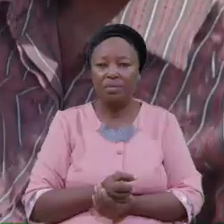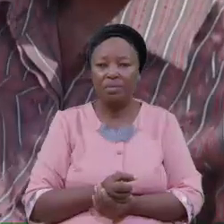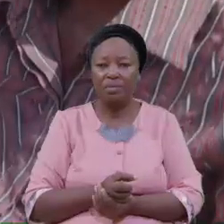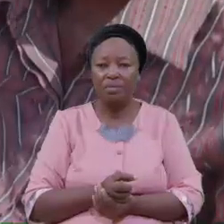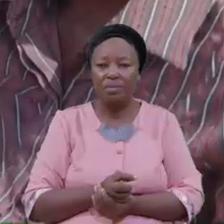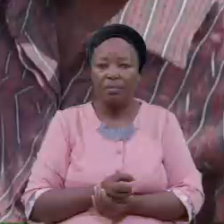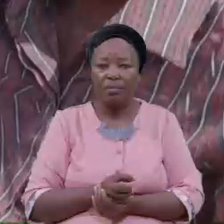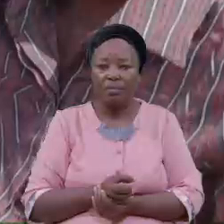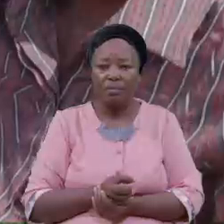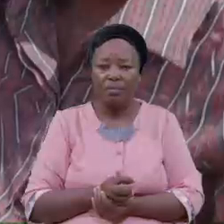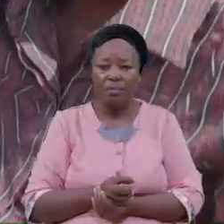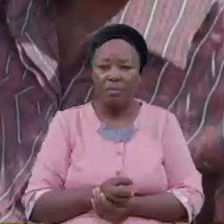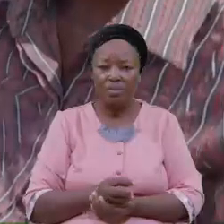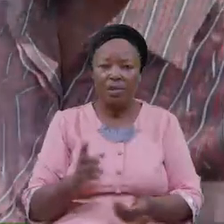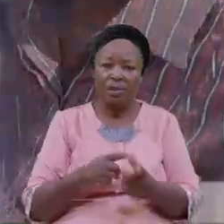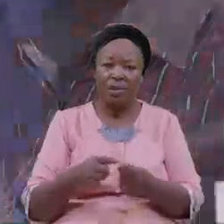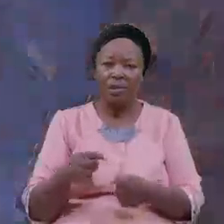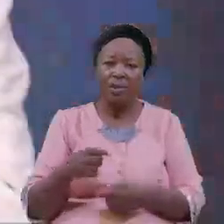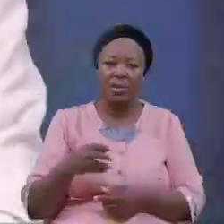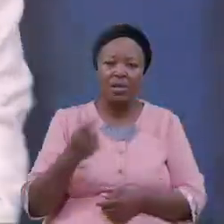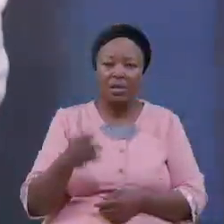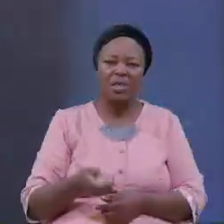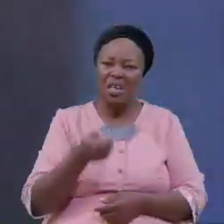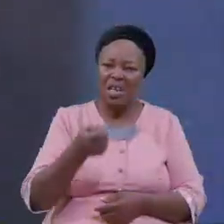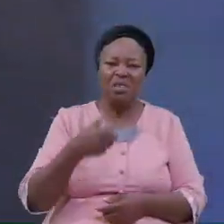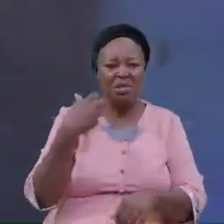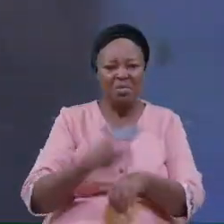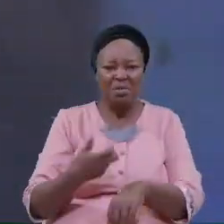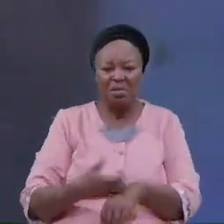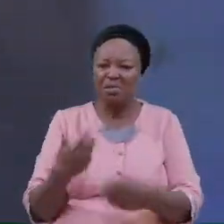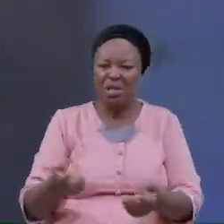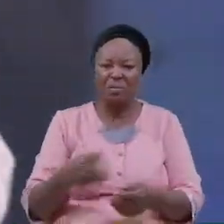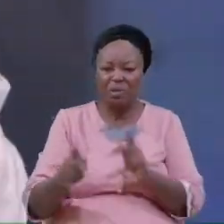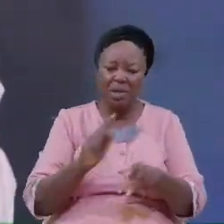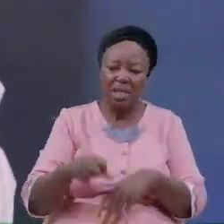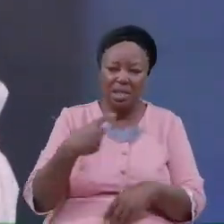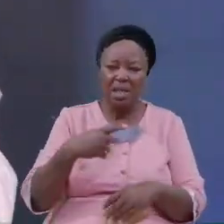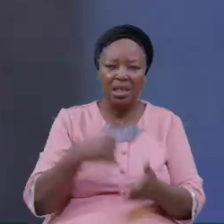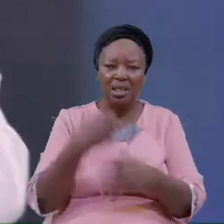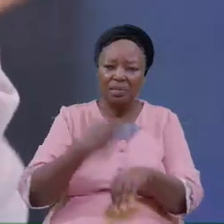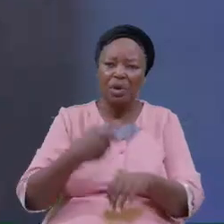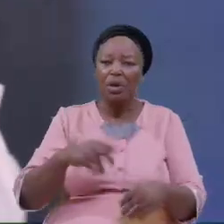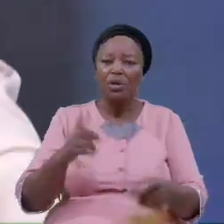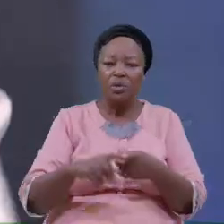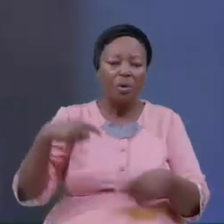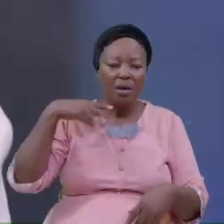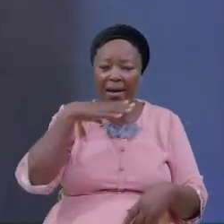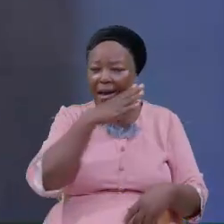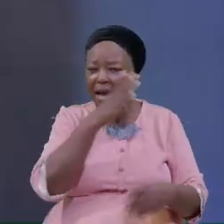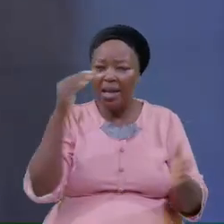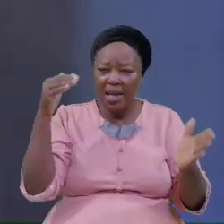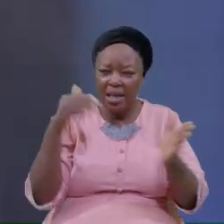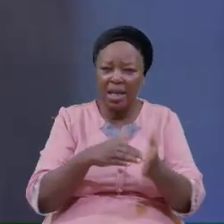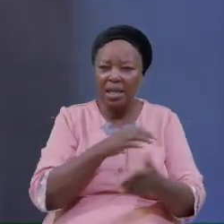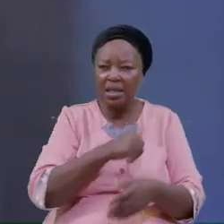It's a little bit difficult. People can do it, but it's difficult to lie against a man that is never alone.